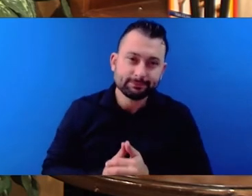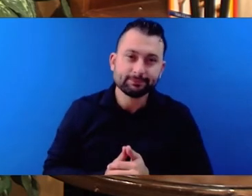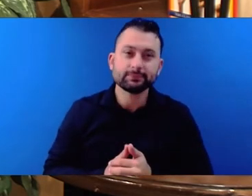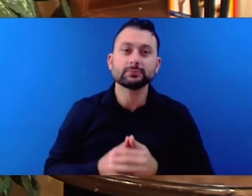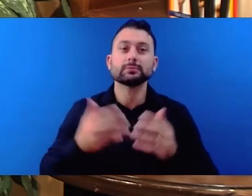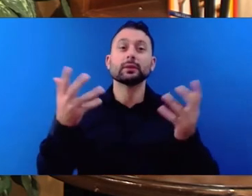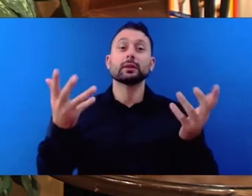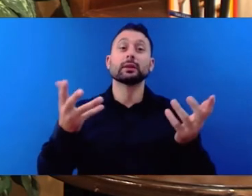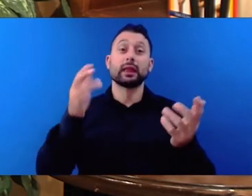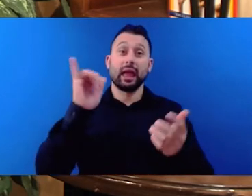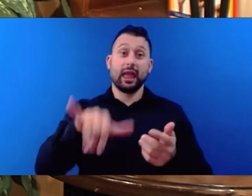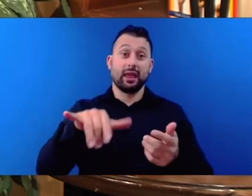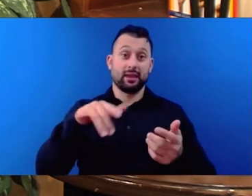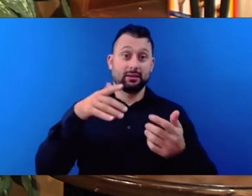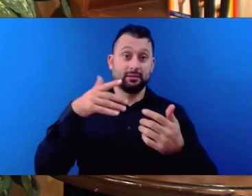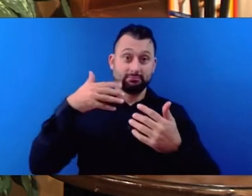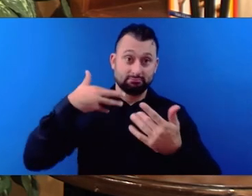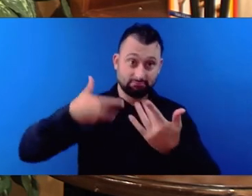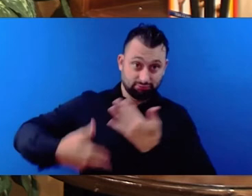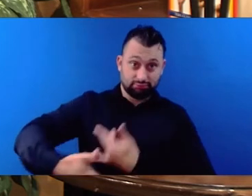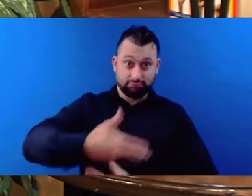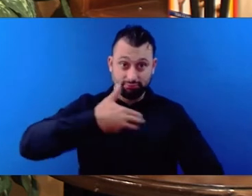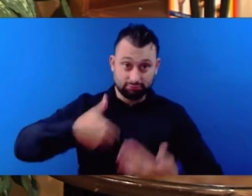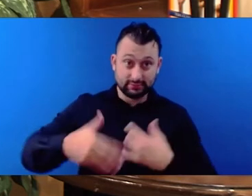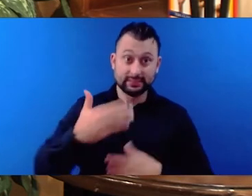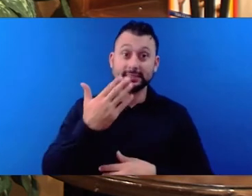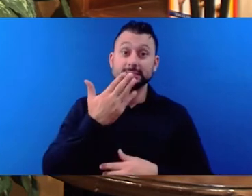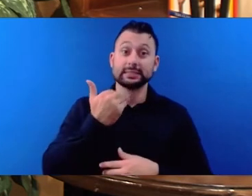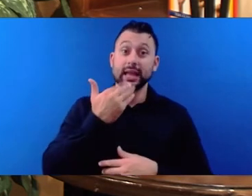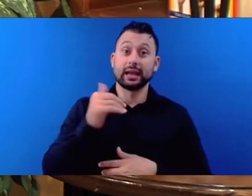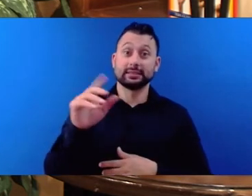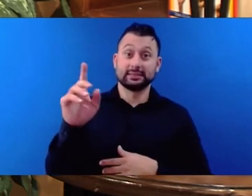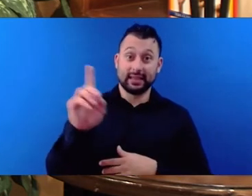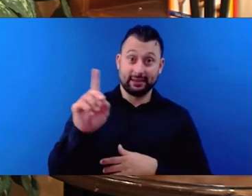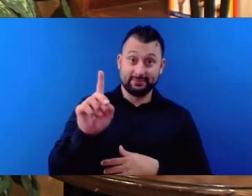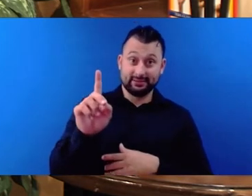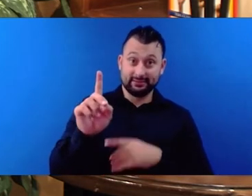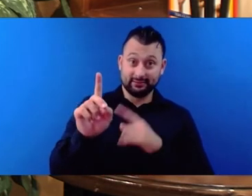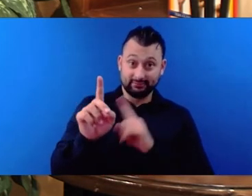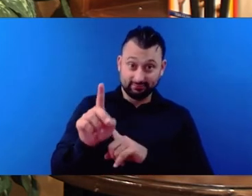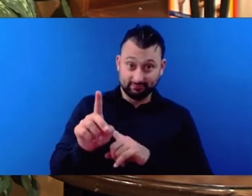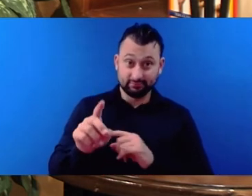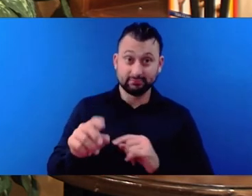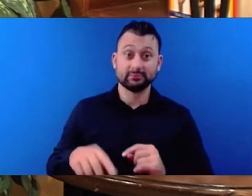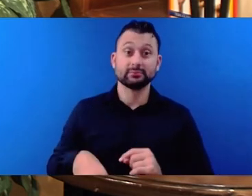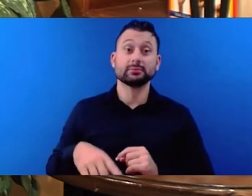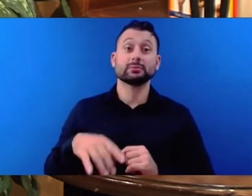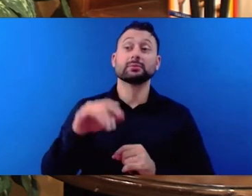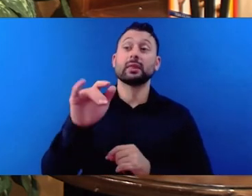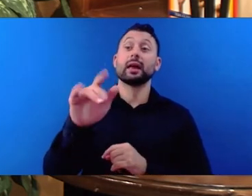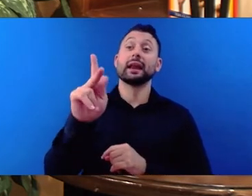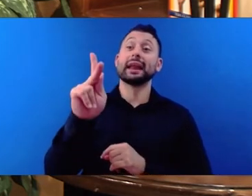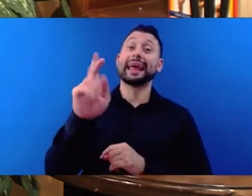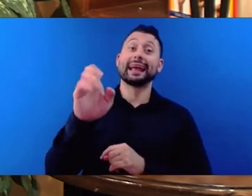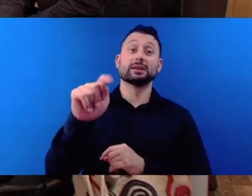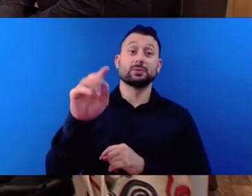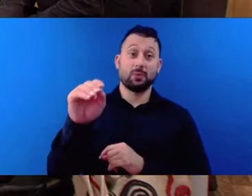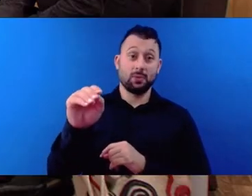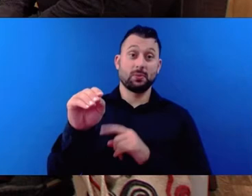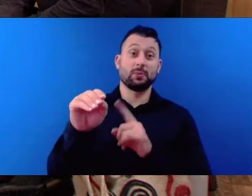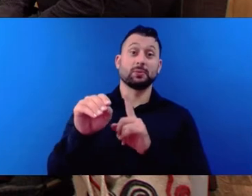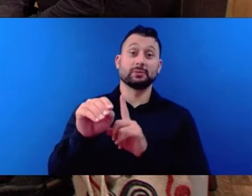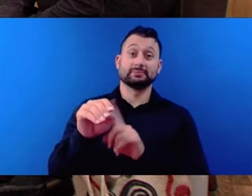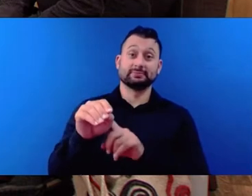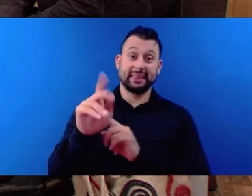DKA. I'm not sure if you guys are familiar with that term, but that is when the blood sugar levels are very high,